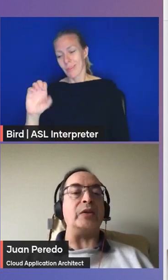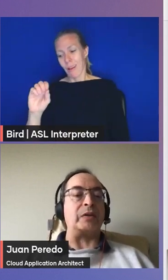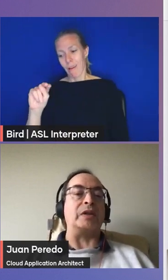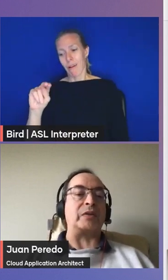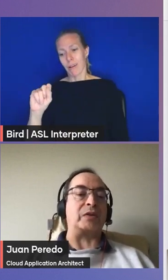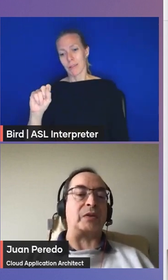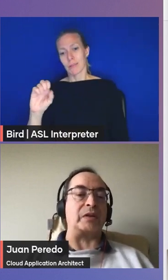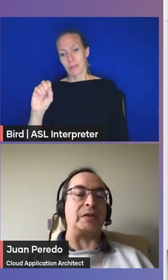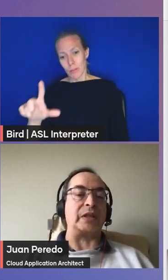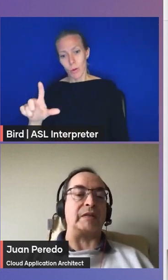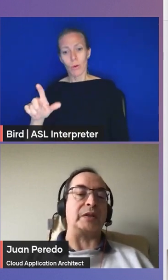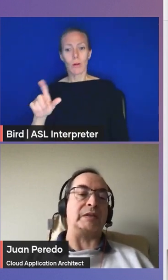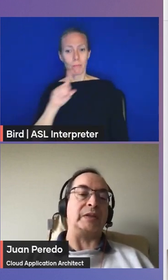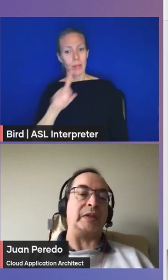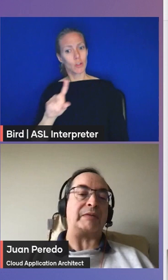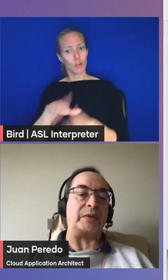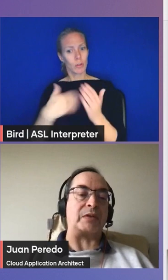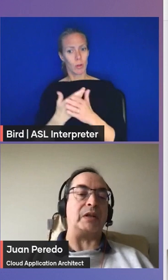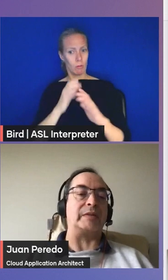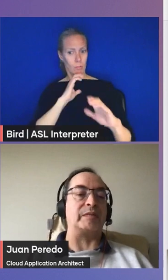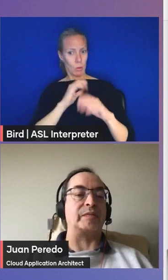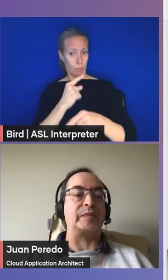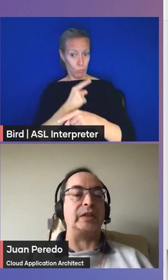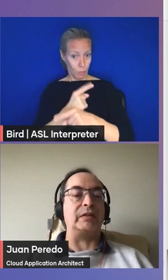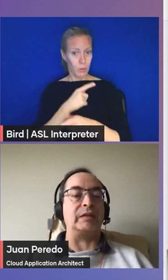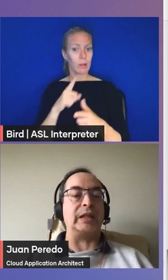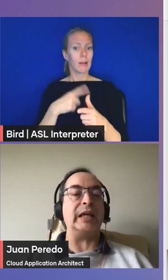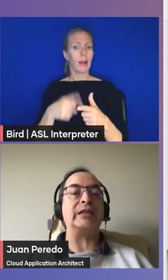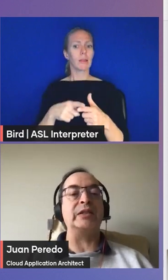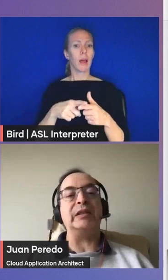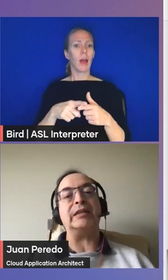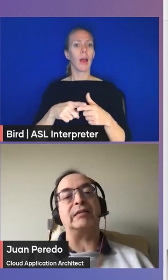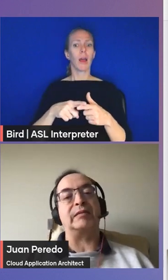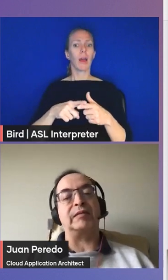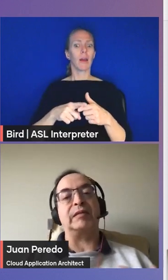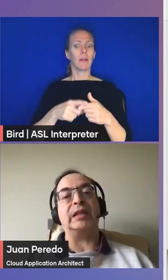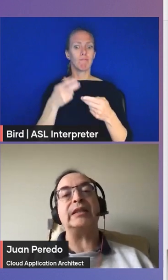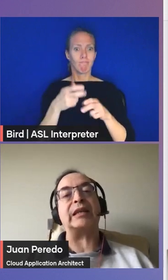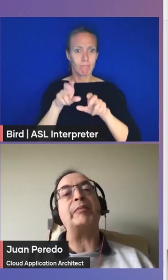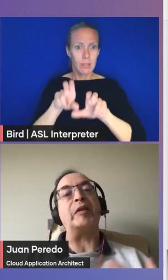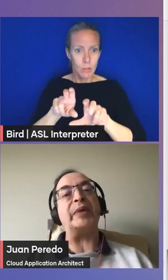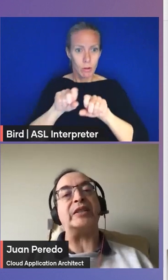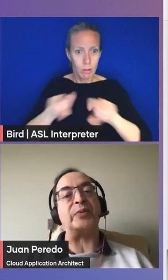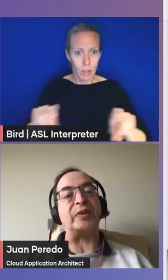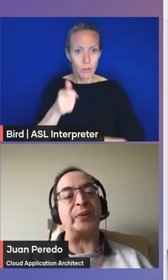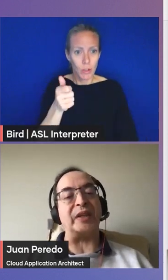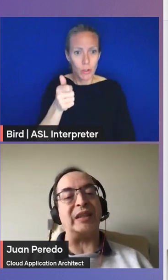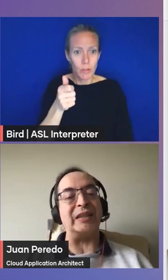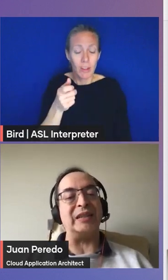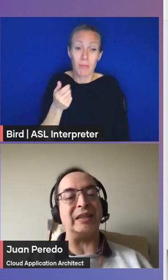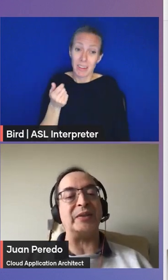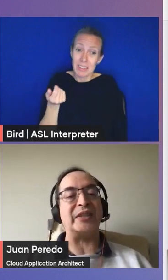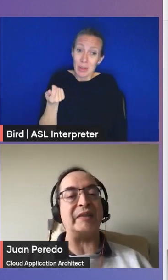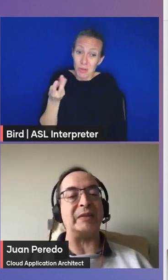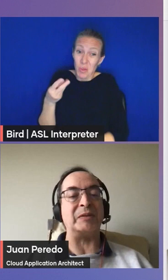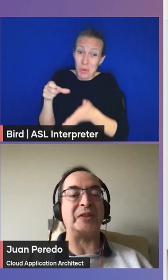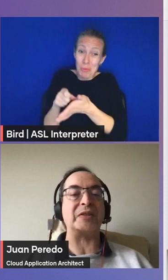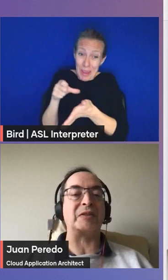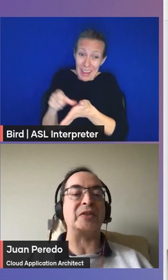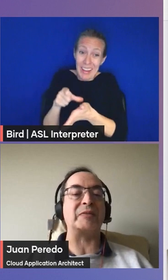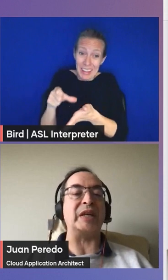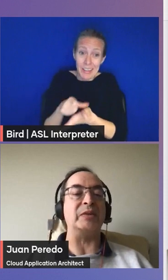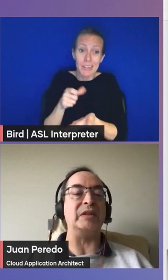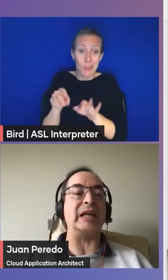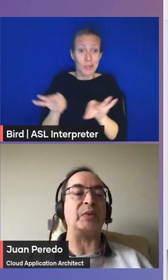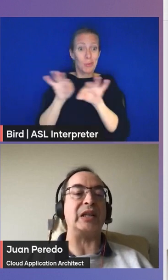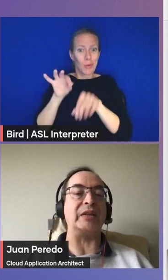then you could launch a controller yourself. You have to install it. And that's a couple of pages worth of work that you're saving